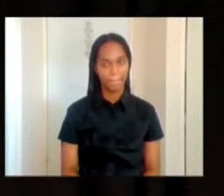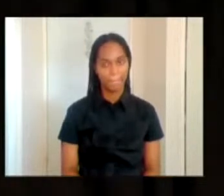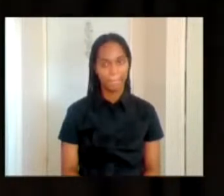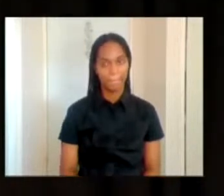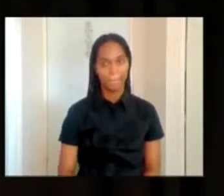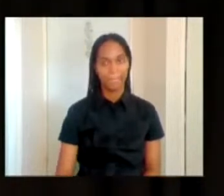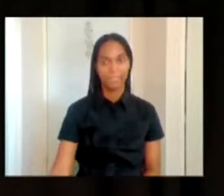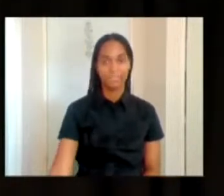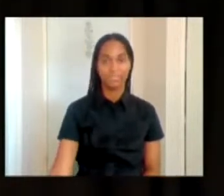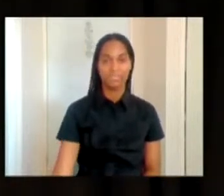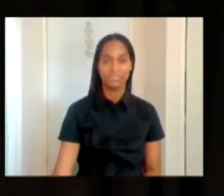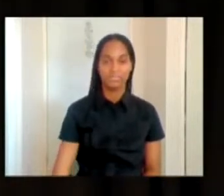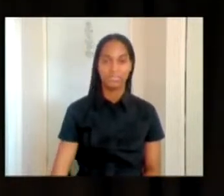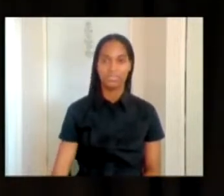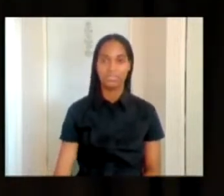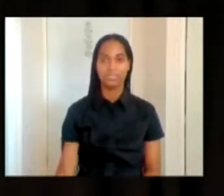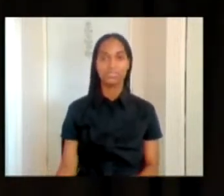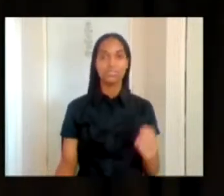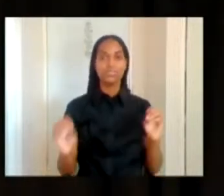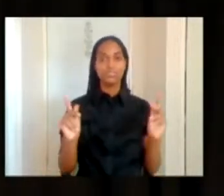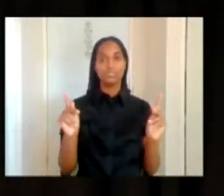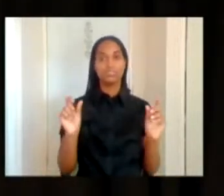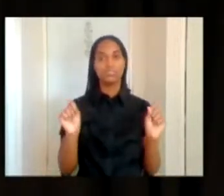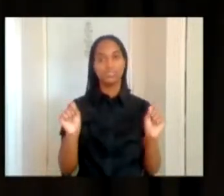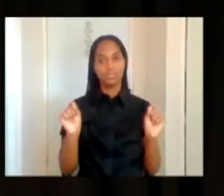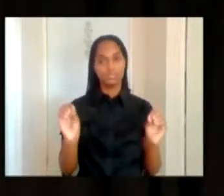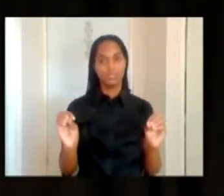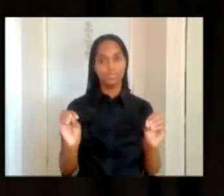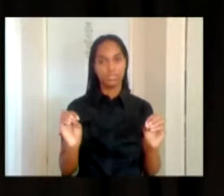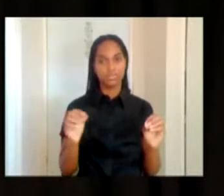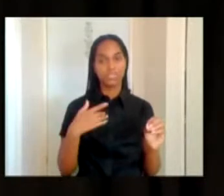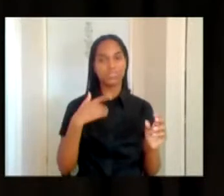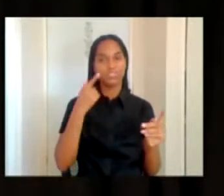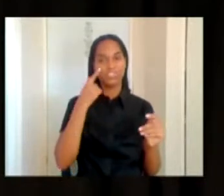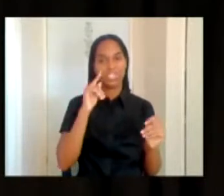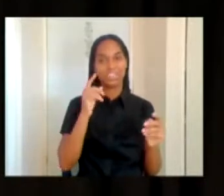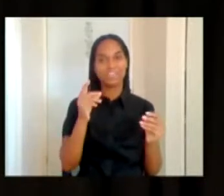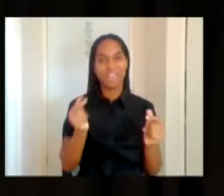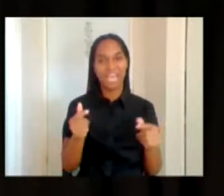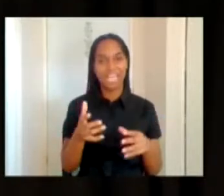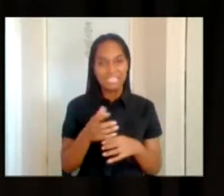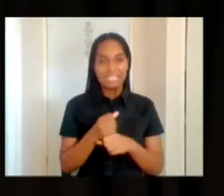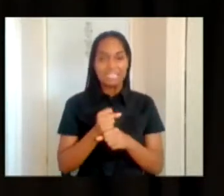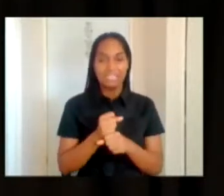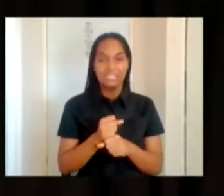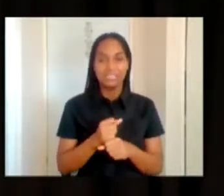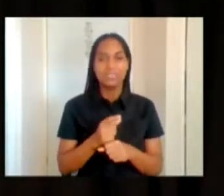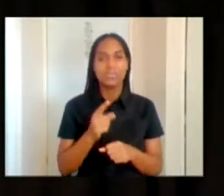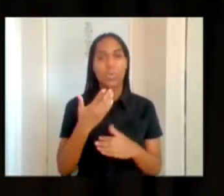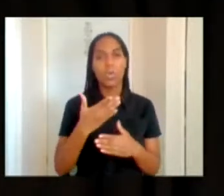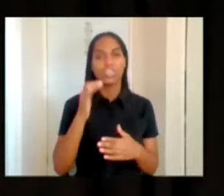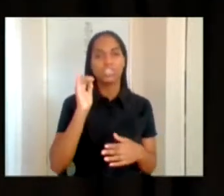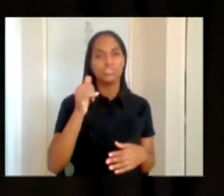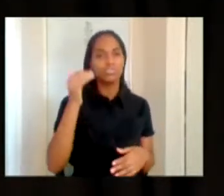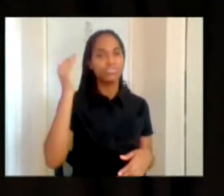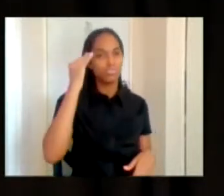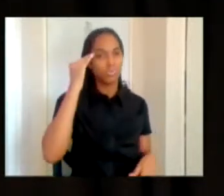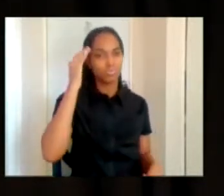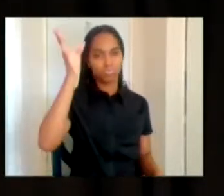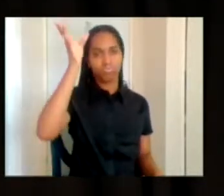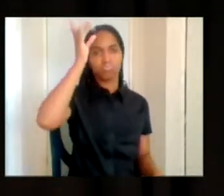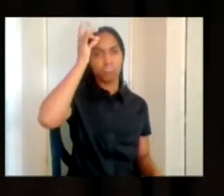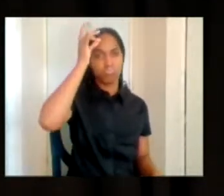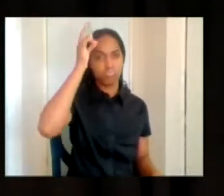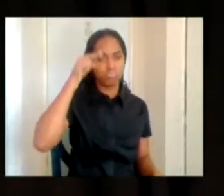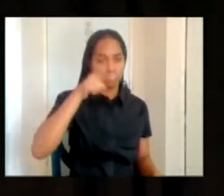Okay, so I'll try to make this fast, but there's one thing you should take away from this presentation and